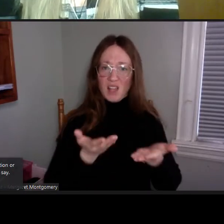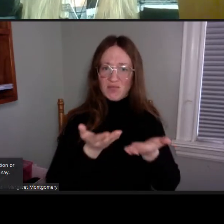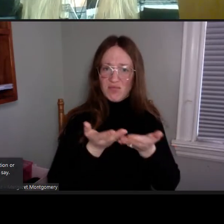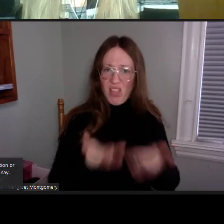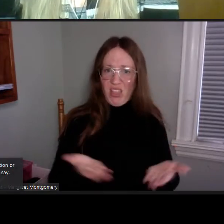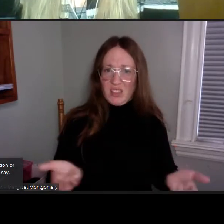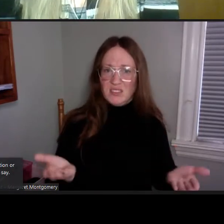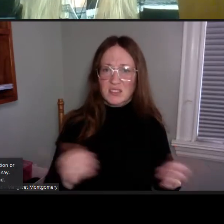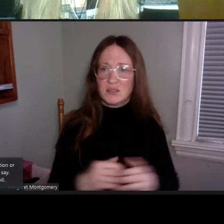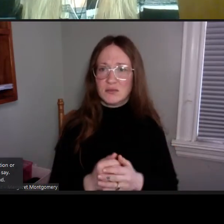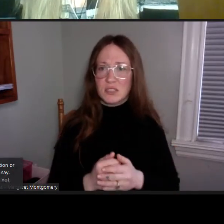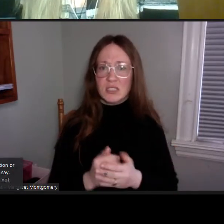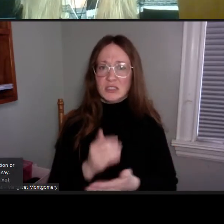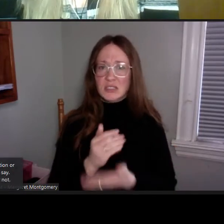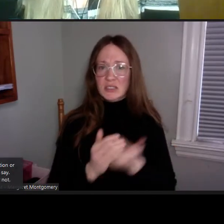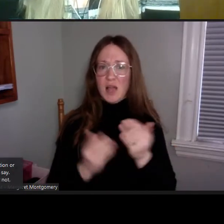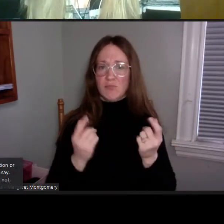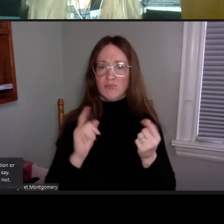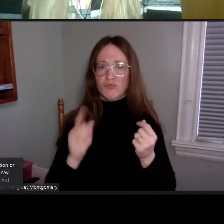should go together or not.